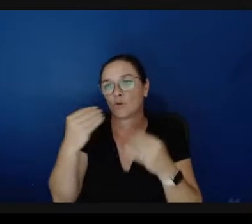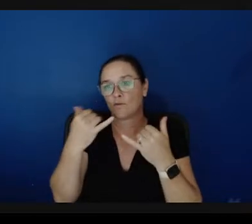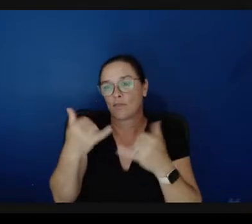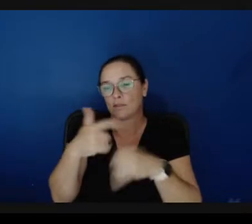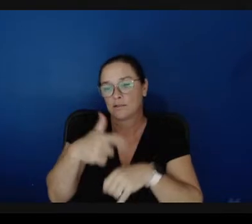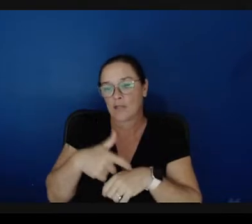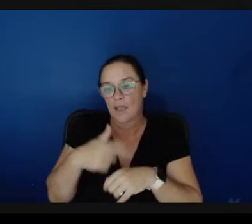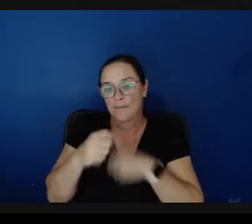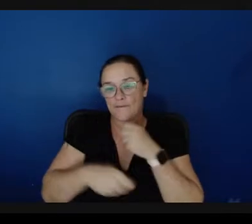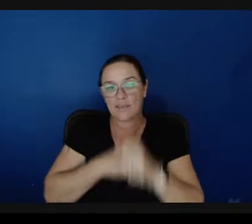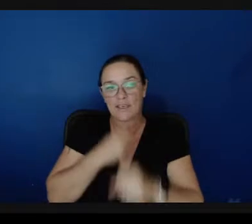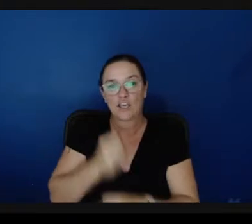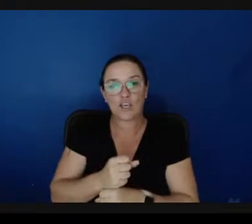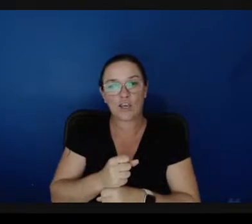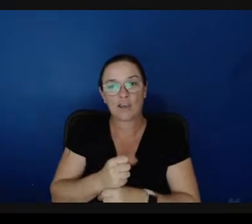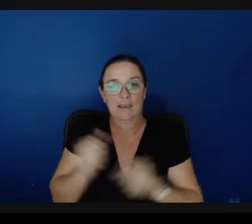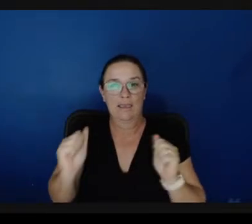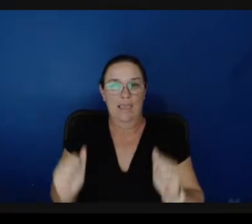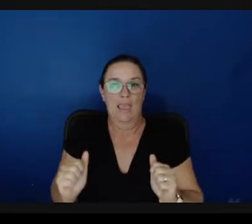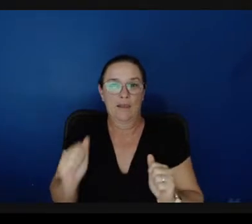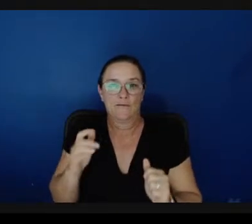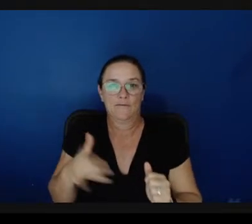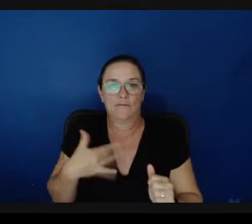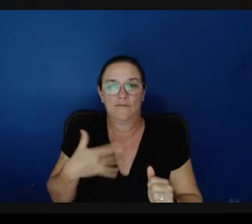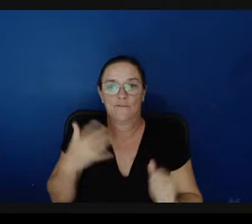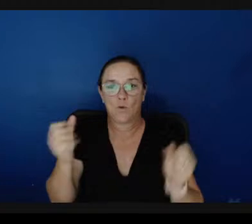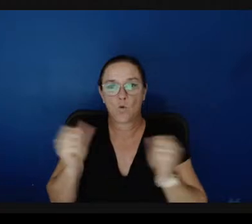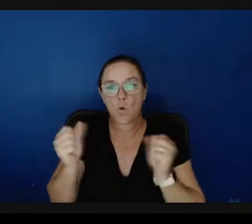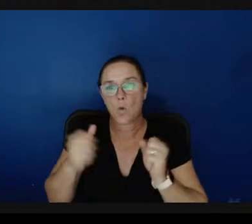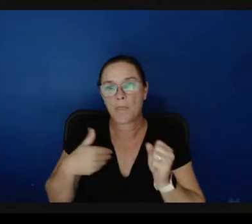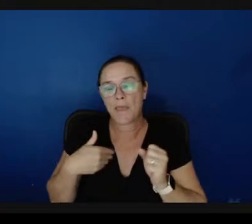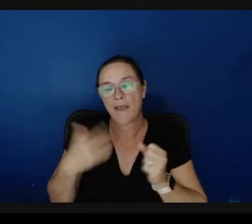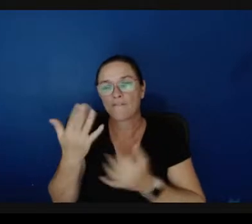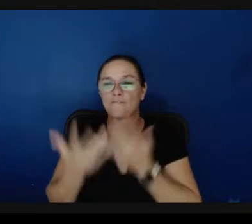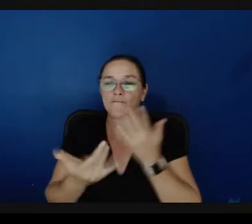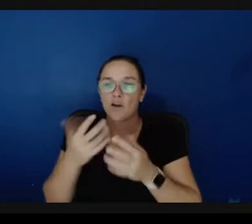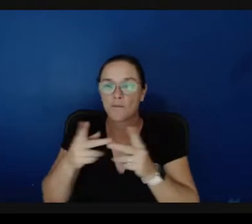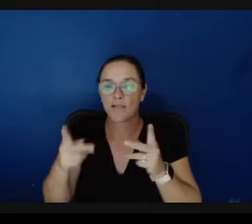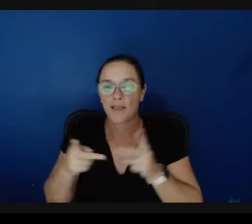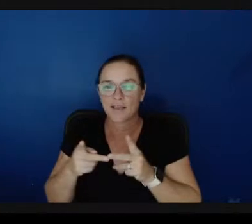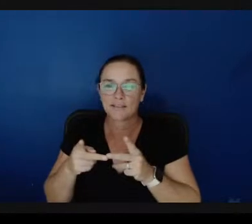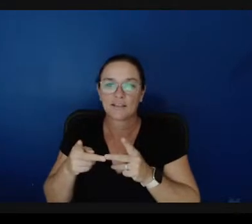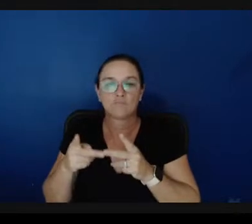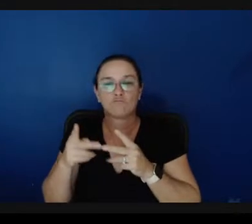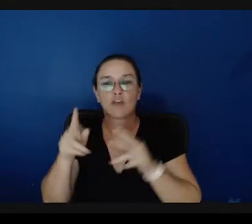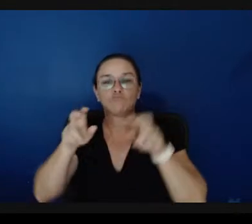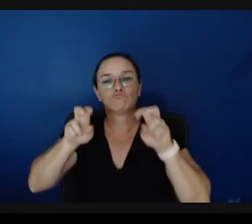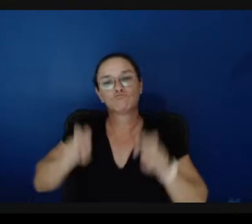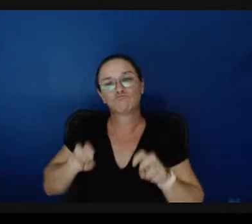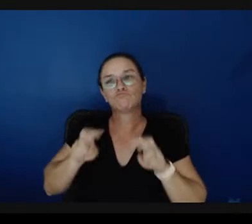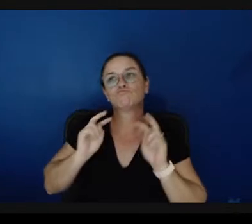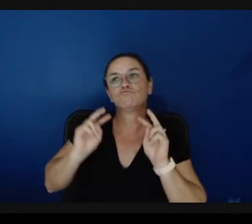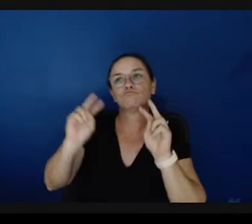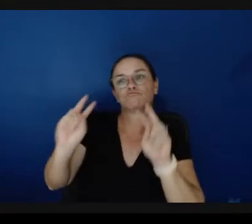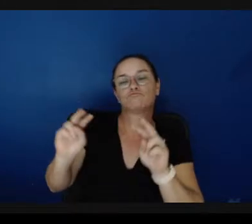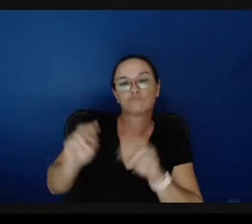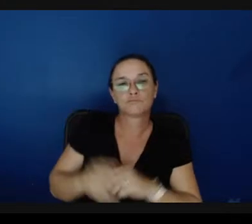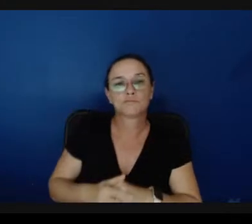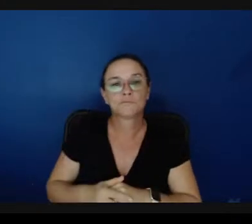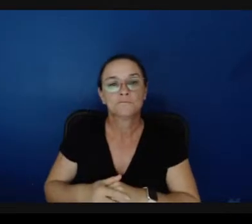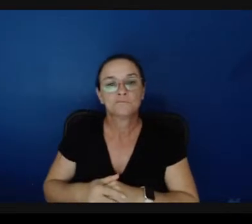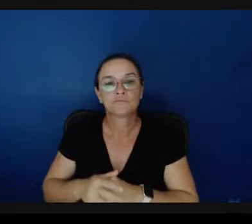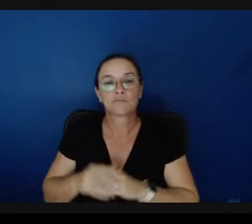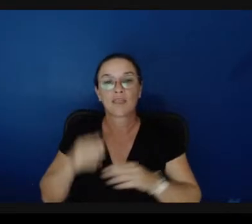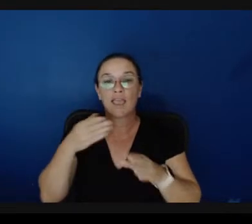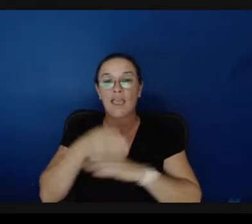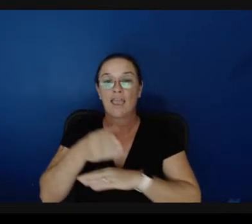us at the park, and they have a fireplace and a place to hang out, so check it out. The park film and programs like After Dark in the